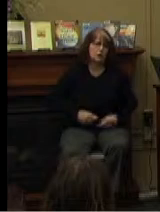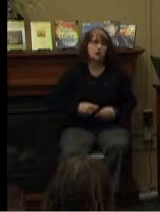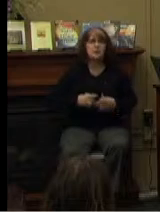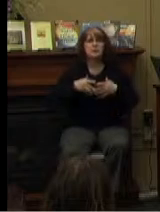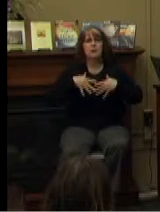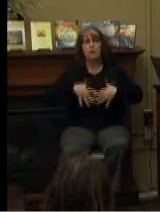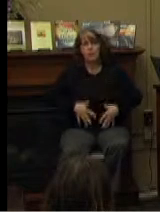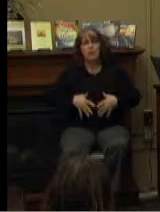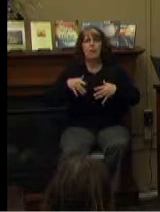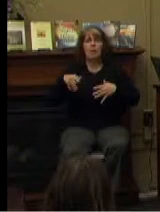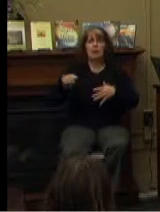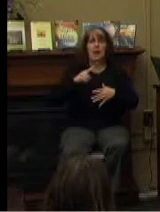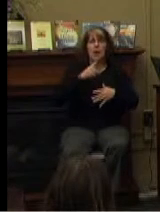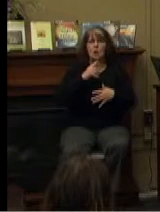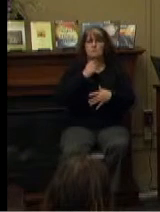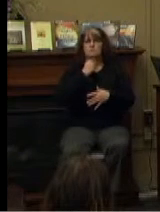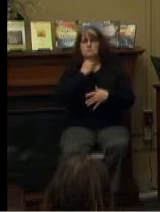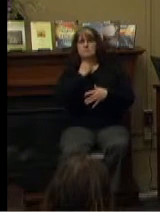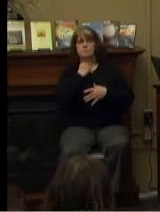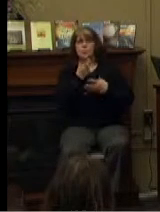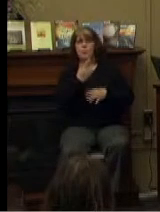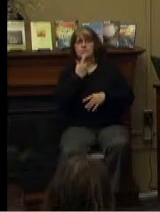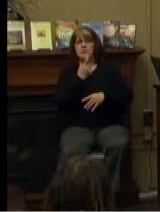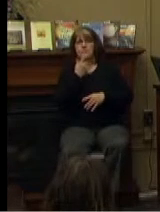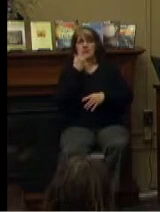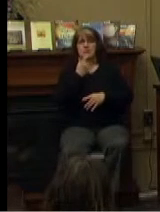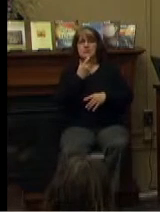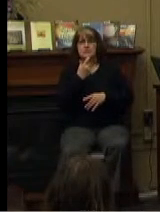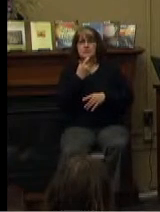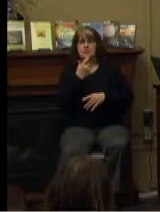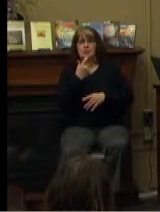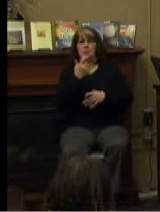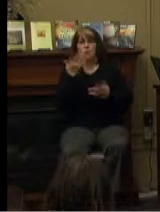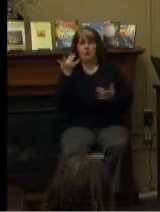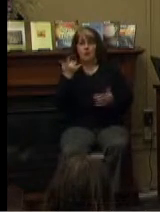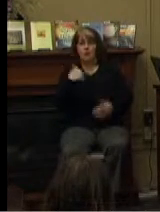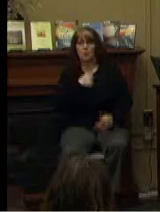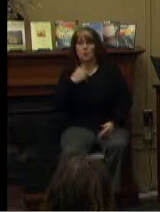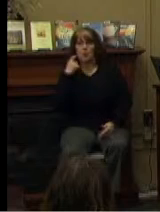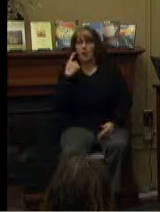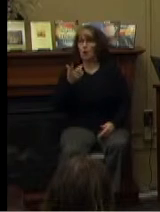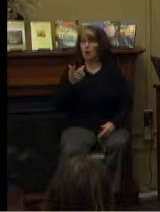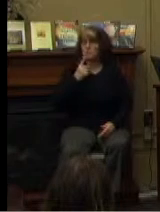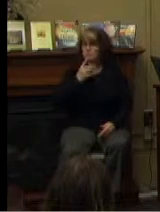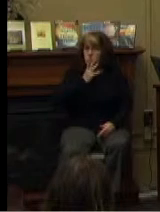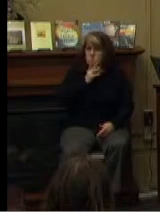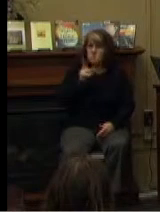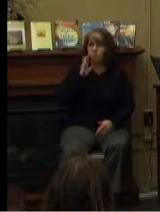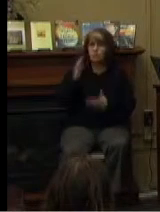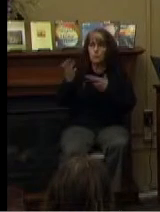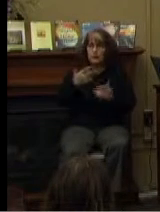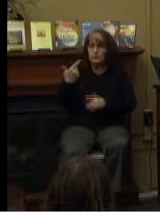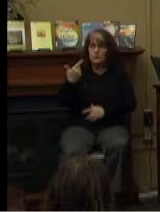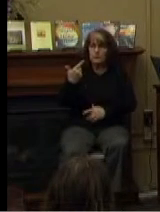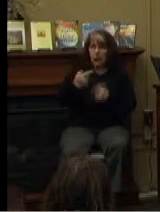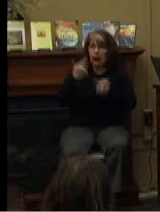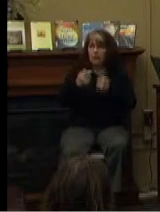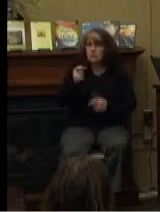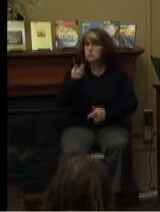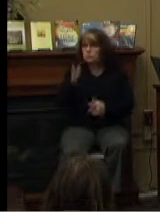about disclosing information like this because immediately we go to, okay, what are you going to do? Are you going to bring a gun? Or are you going to do